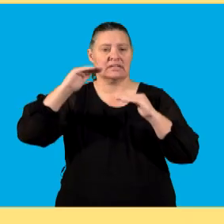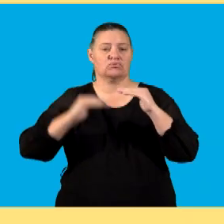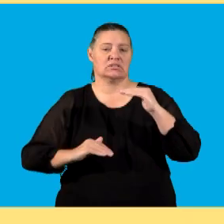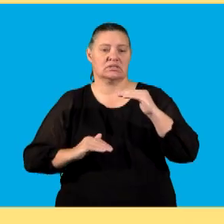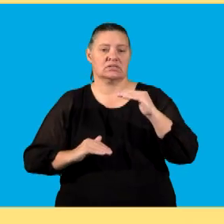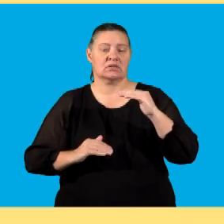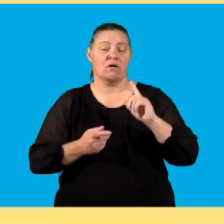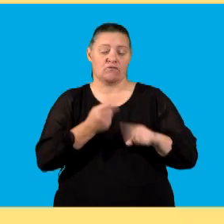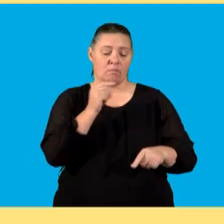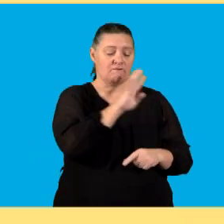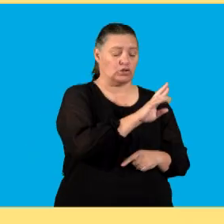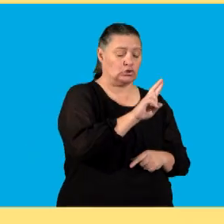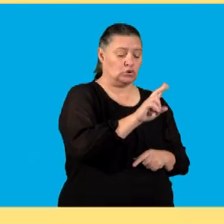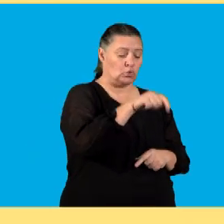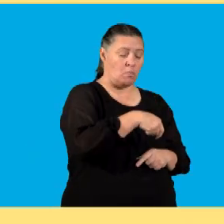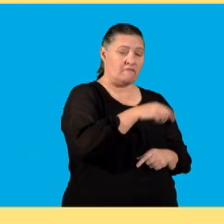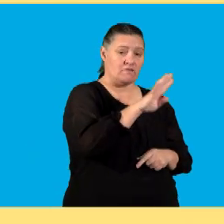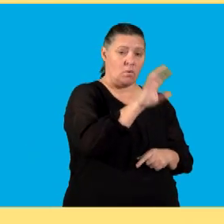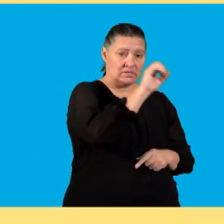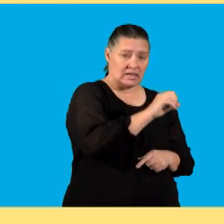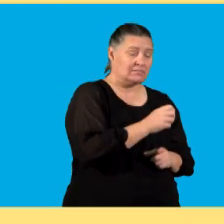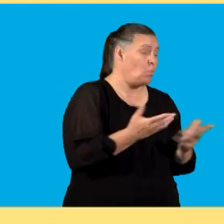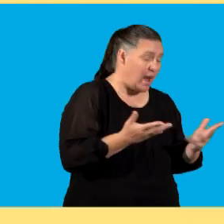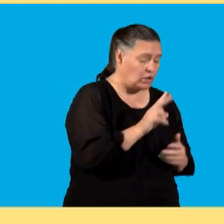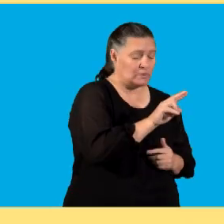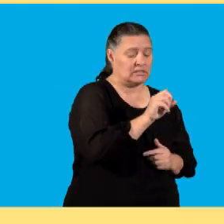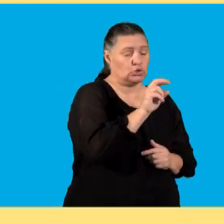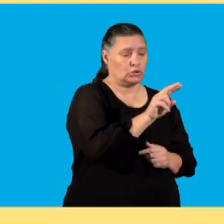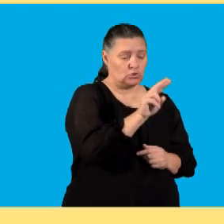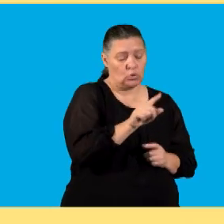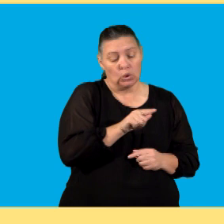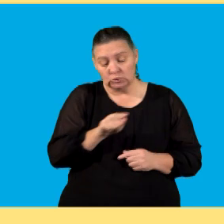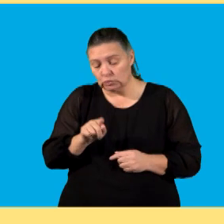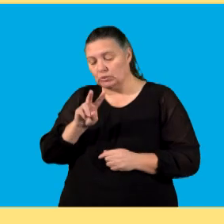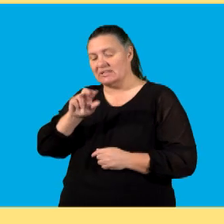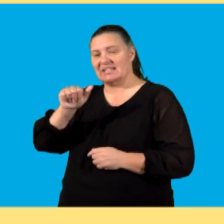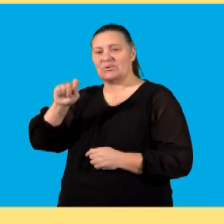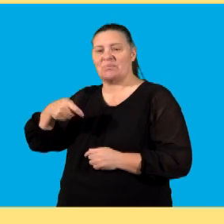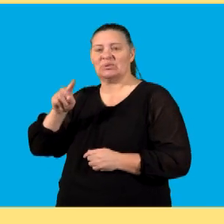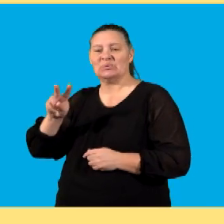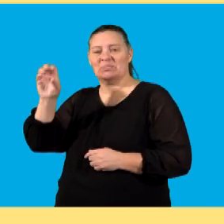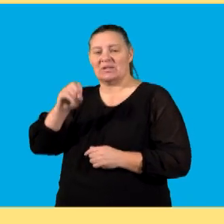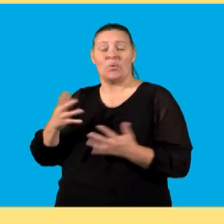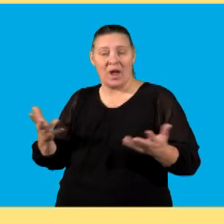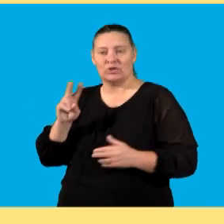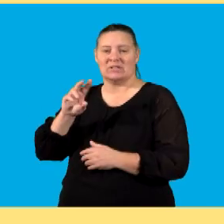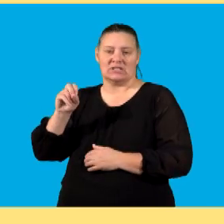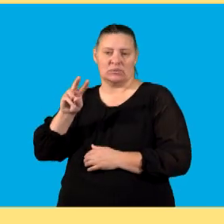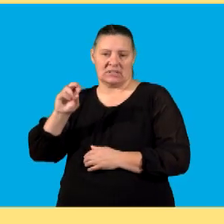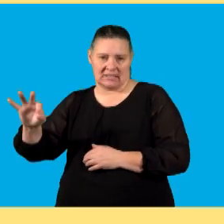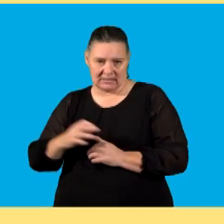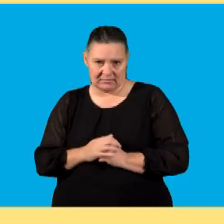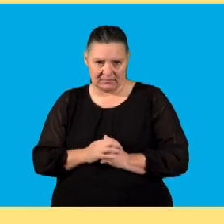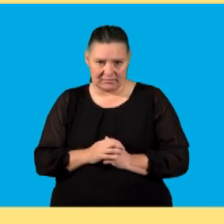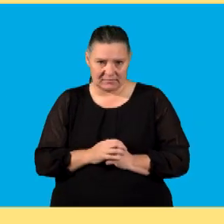decreased from 42.4% in 2022 to 26.2% in 2023.